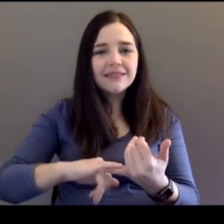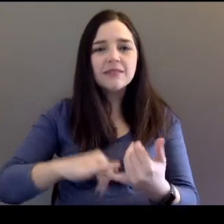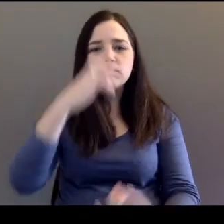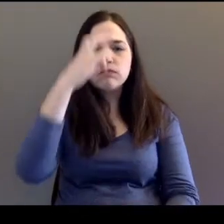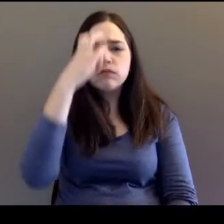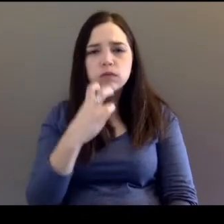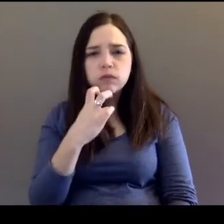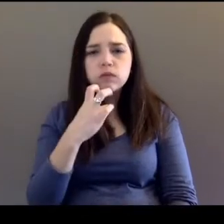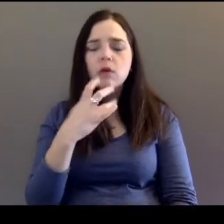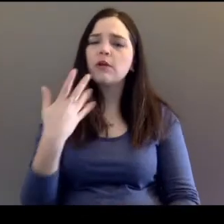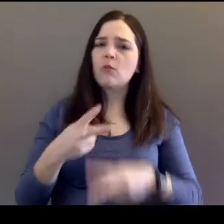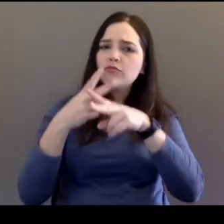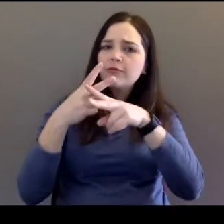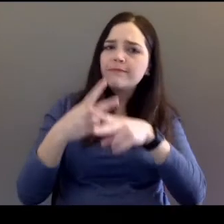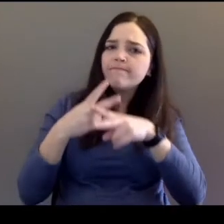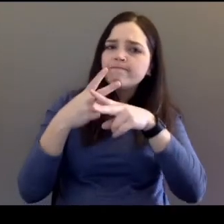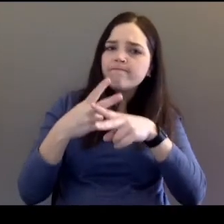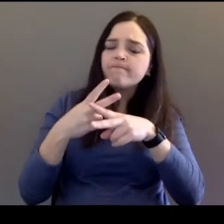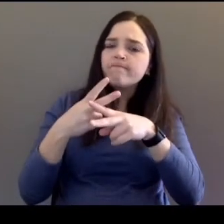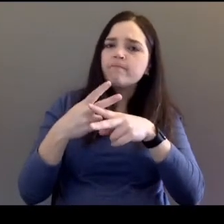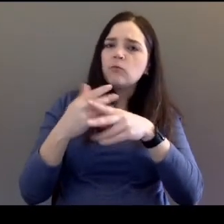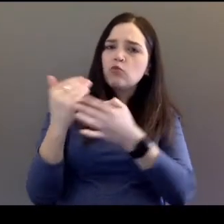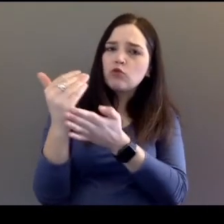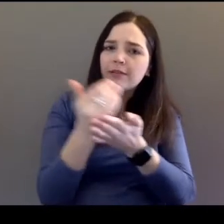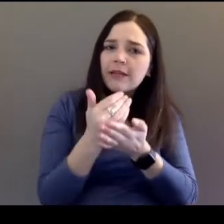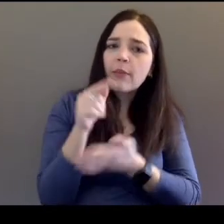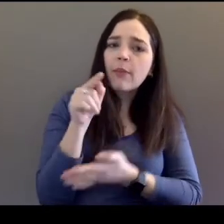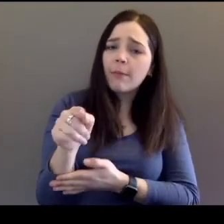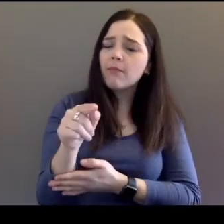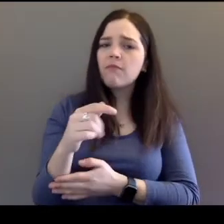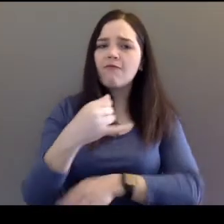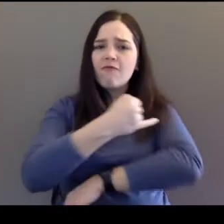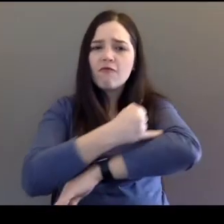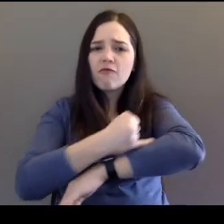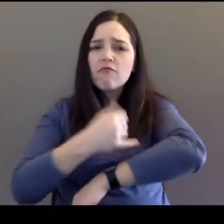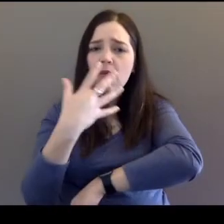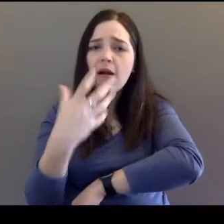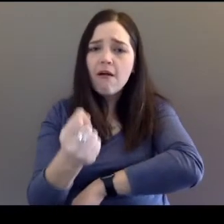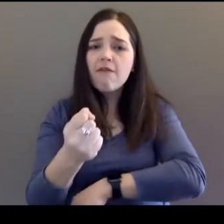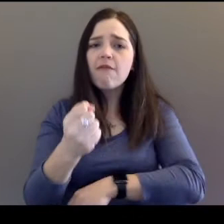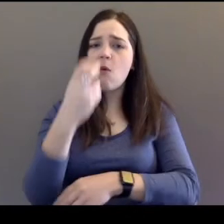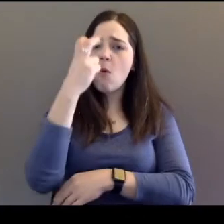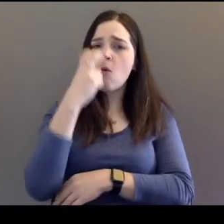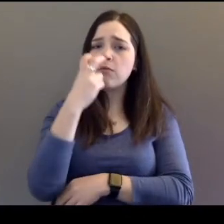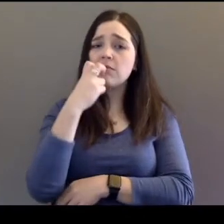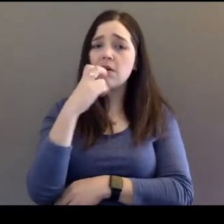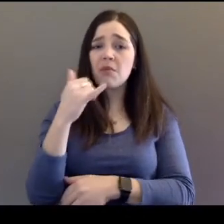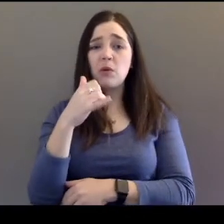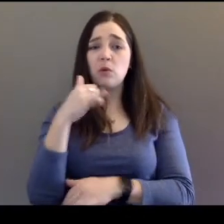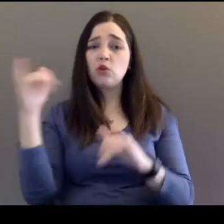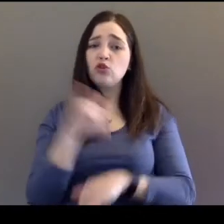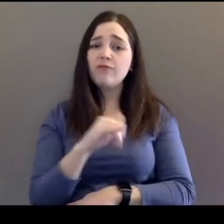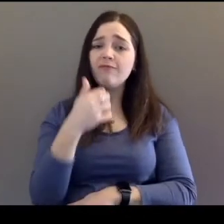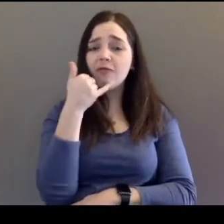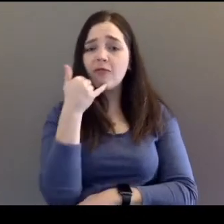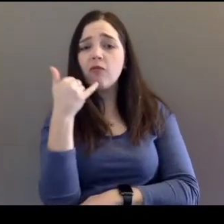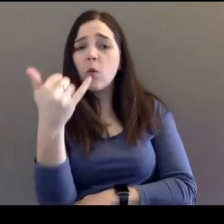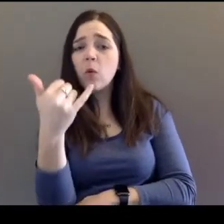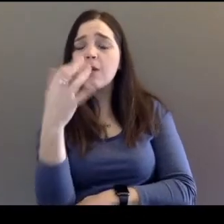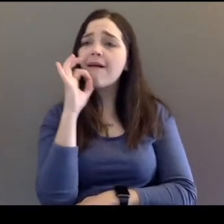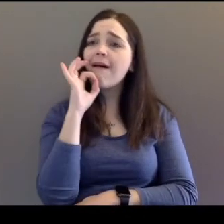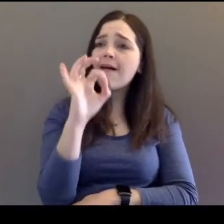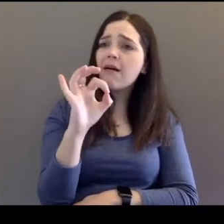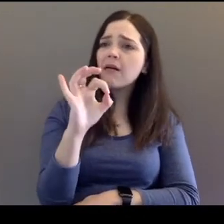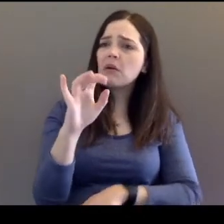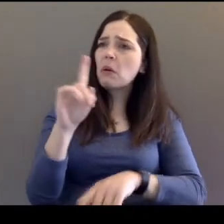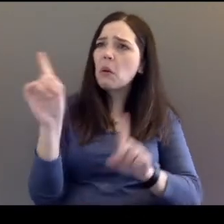now protecting those folk who are very vulnerable, who are older. But I wonder that we might actually give them a phone and ask them, what is